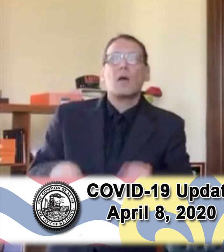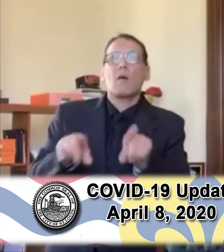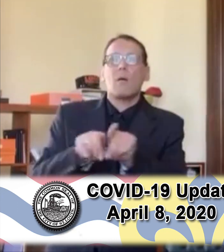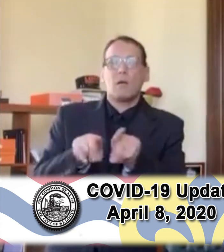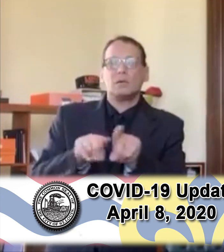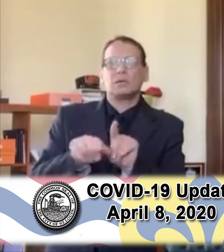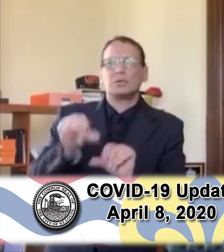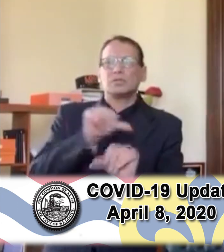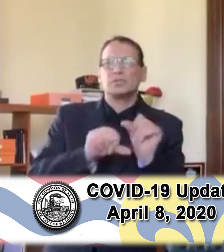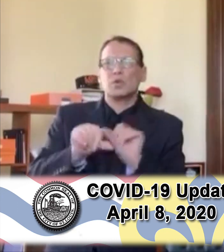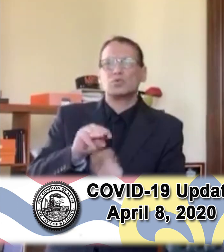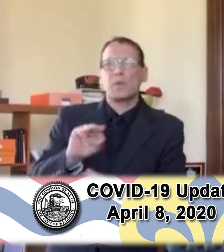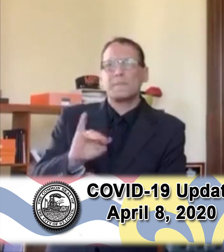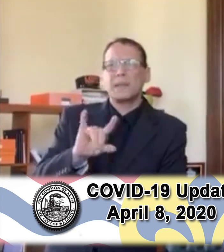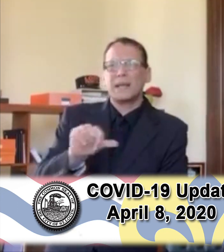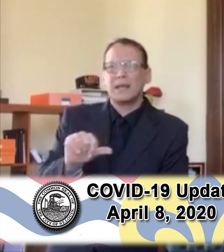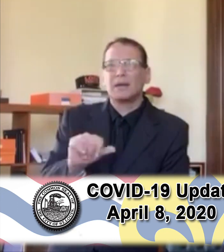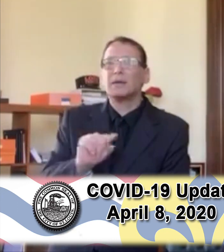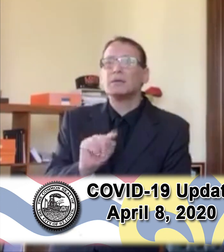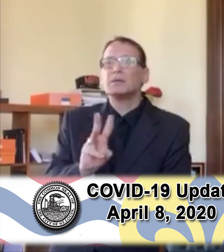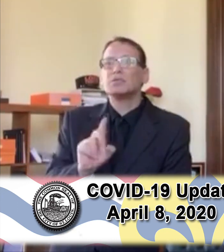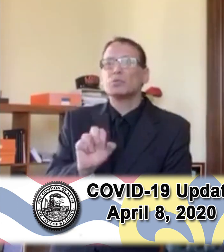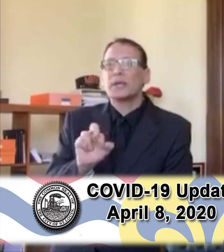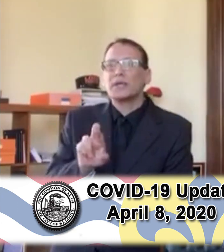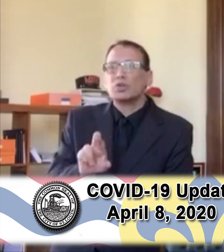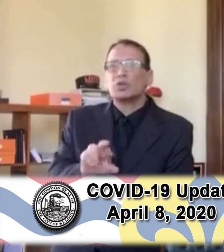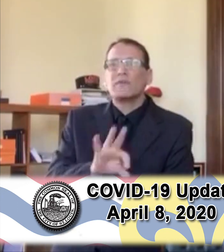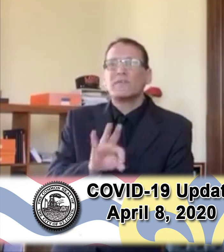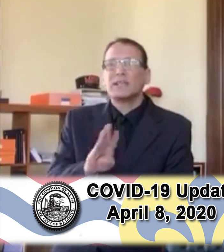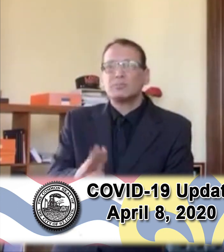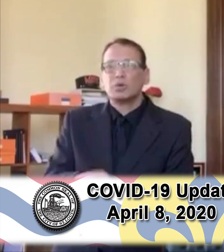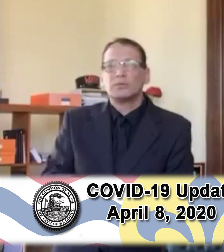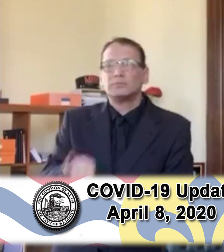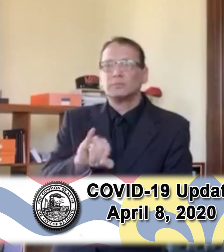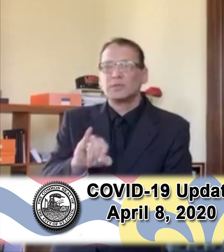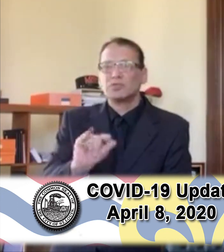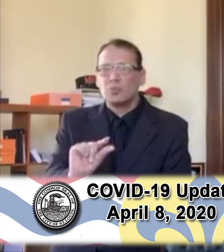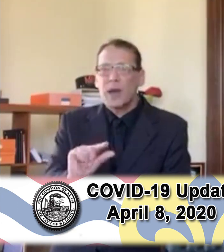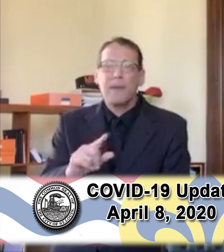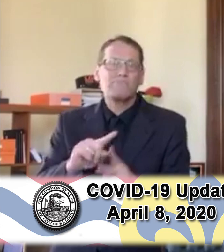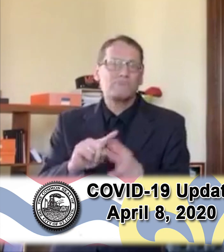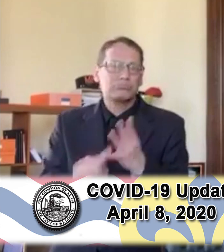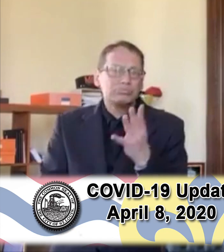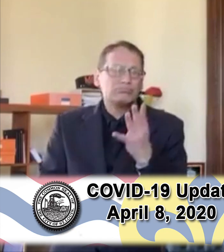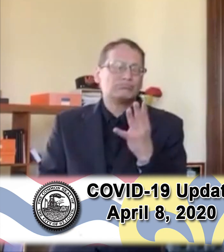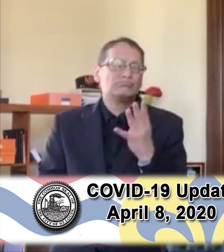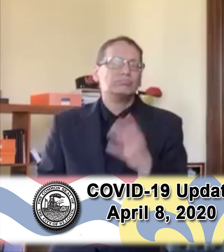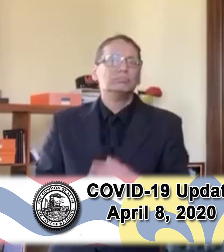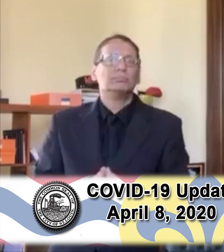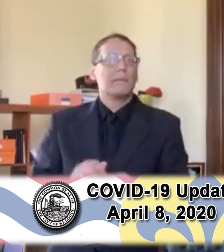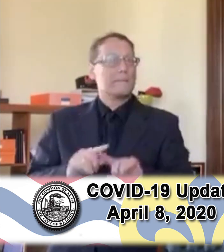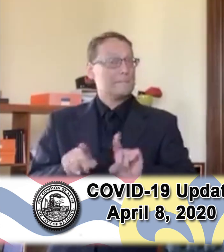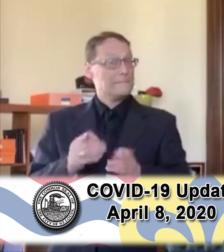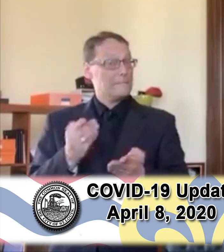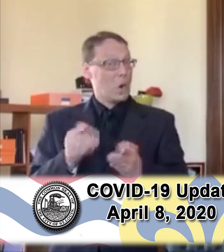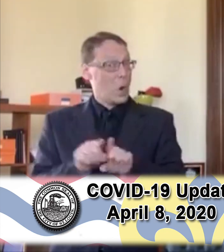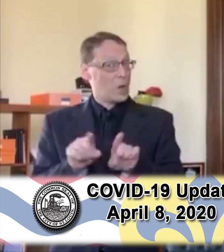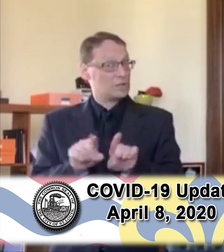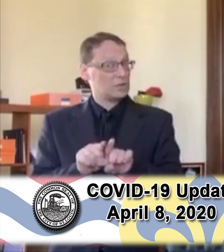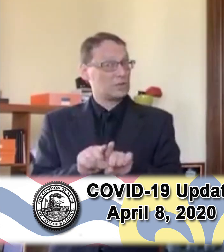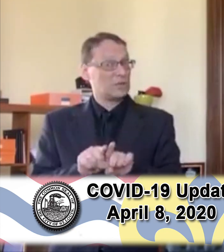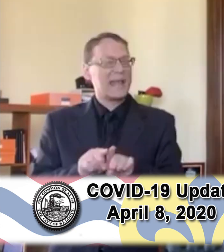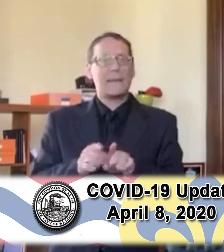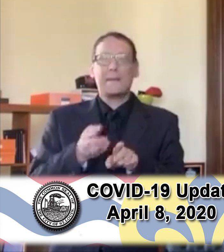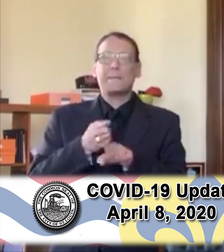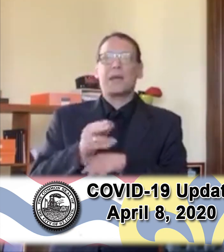of social media on both Twitter, Facebook, Instagram. But in addition to that, you've seen me probably if you watch any of the